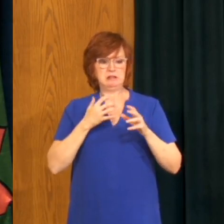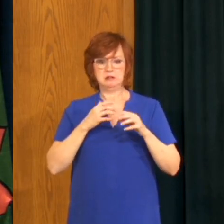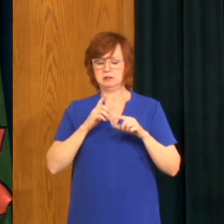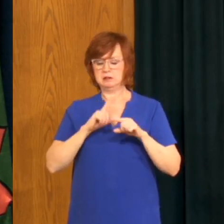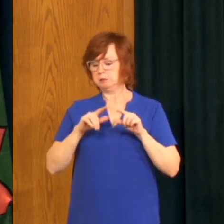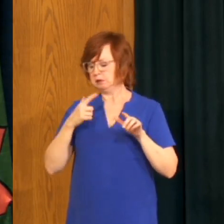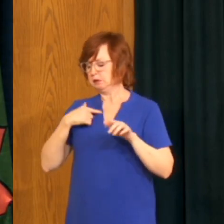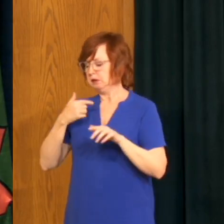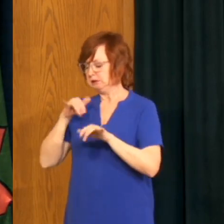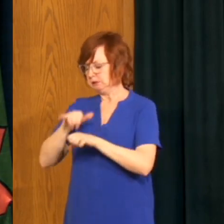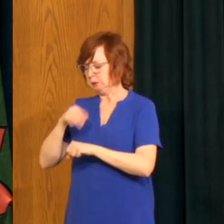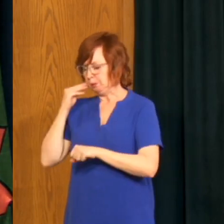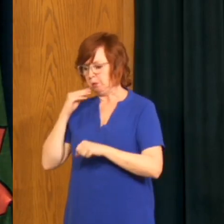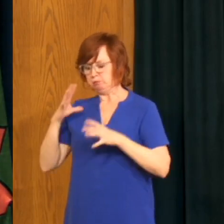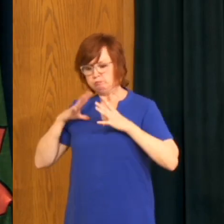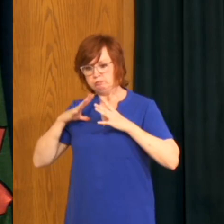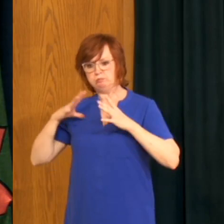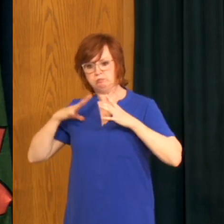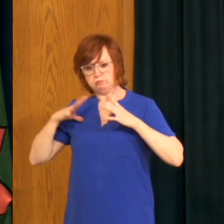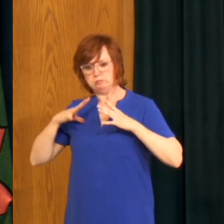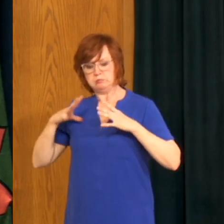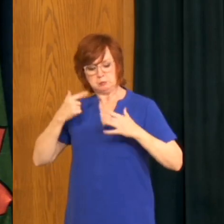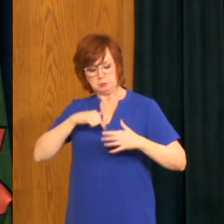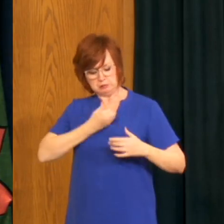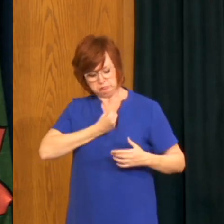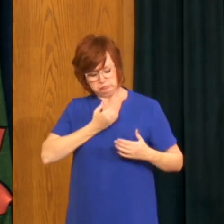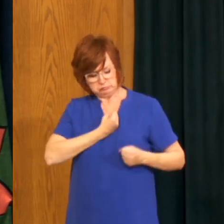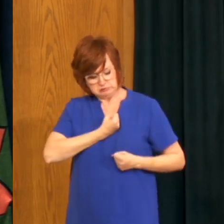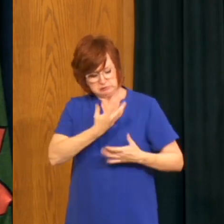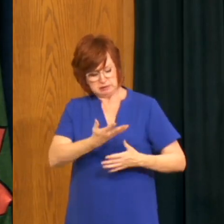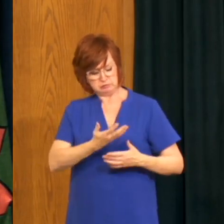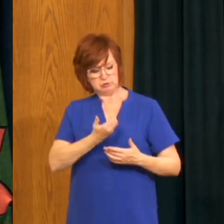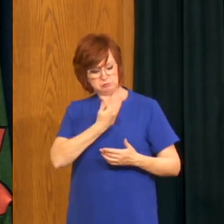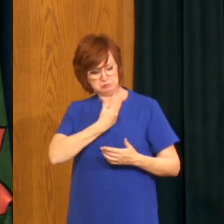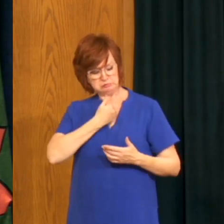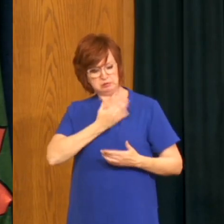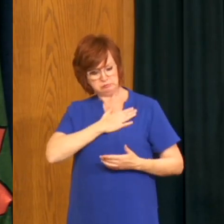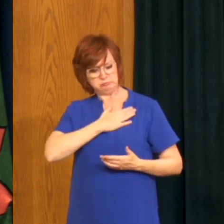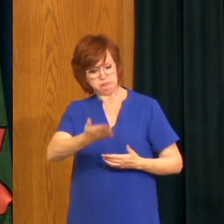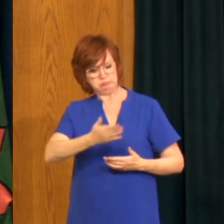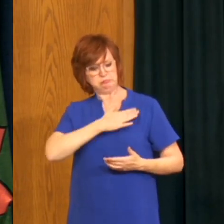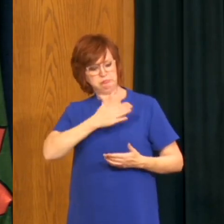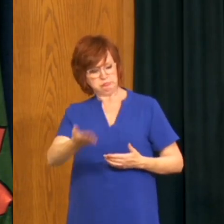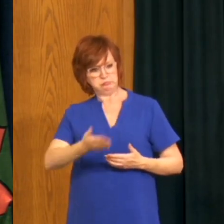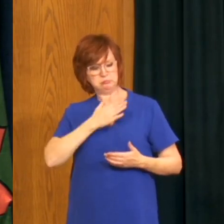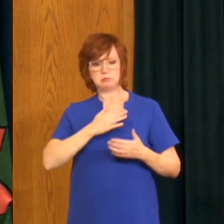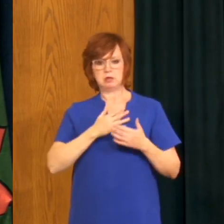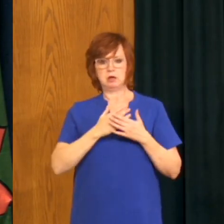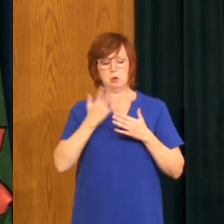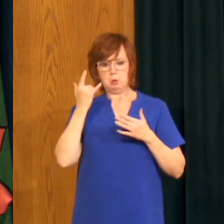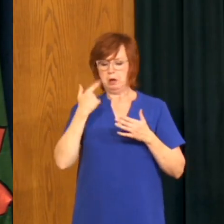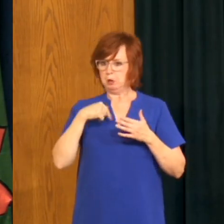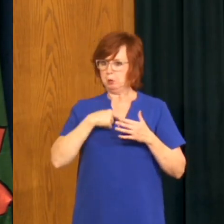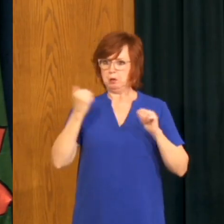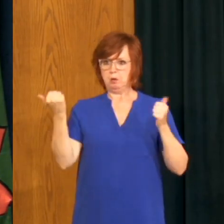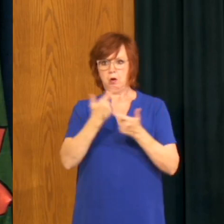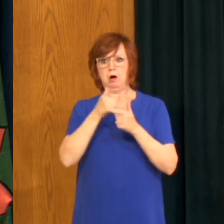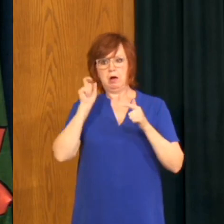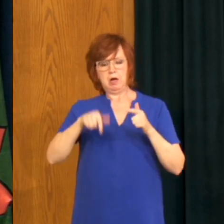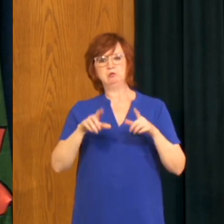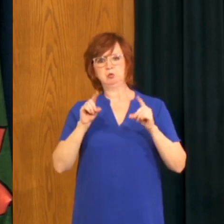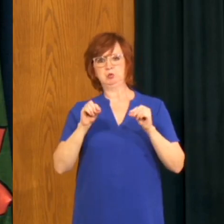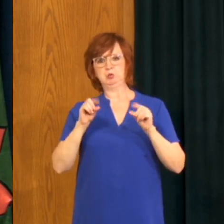low today is because of those sacrifices that each and every, vast majority of people in this